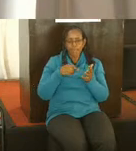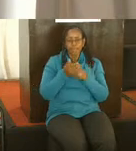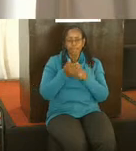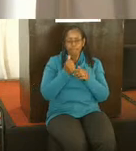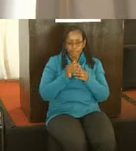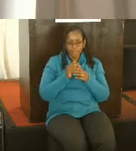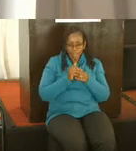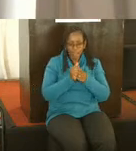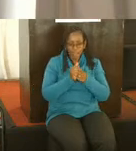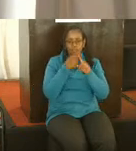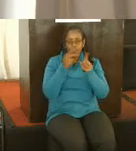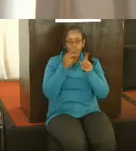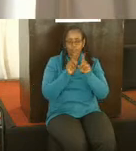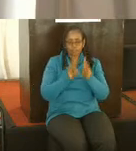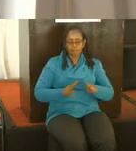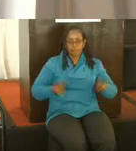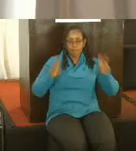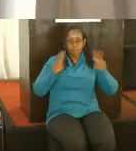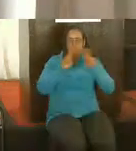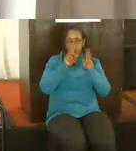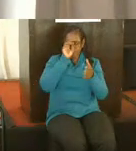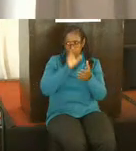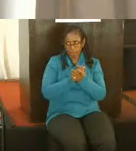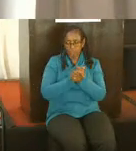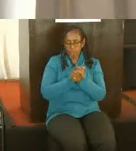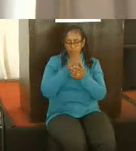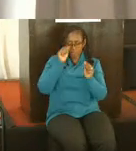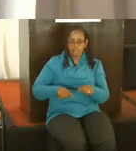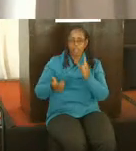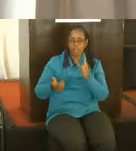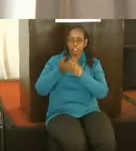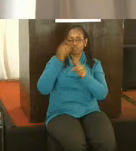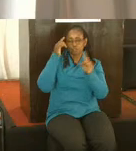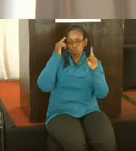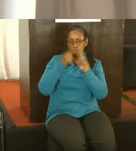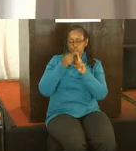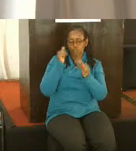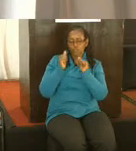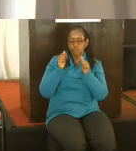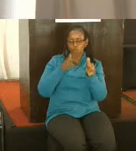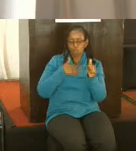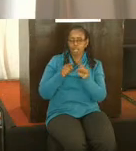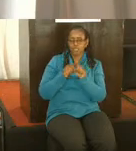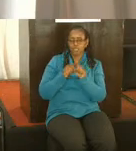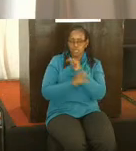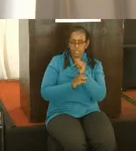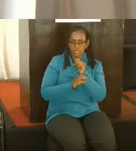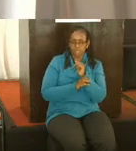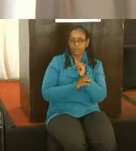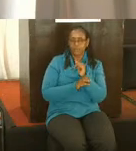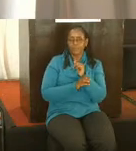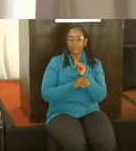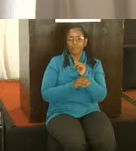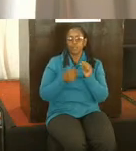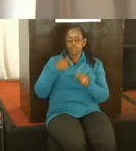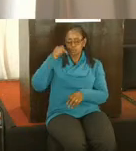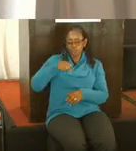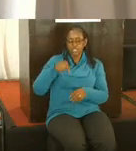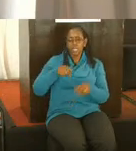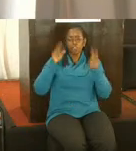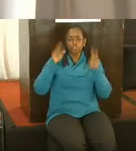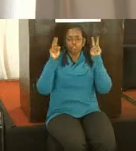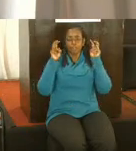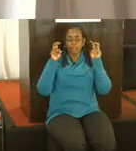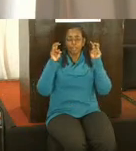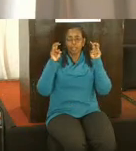same values beliefs and we can achieve the goals that we want as a country or as a nation so today's topic